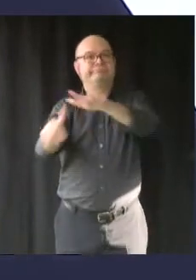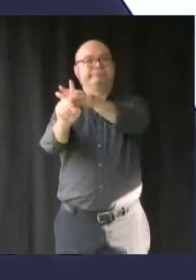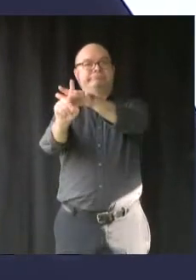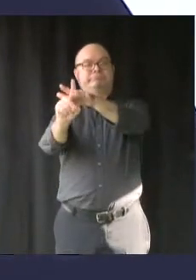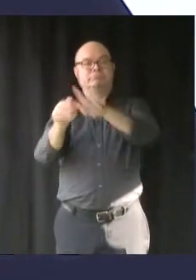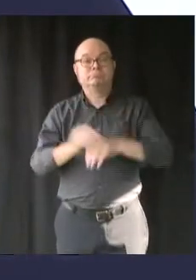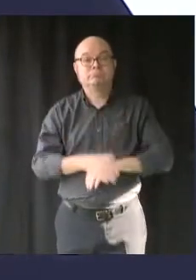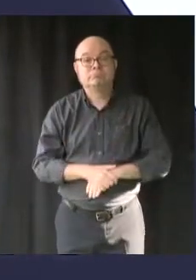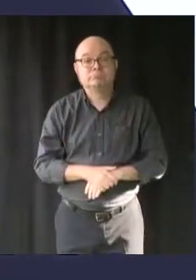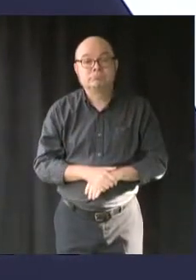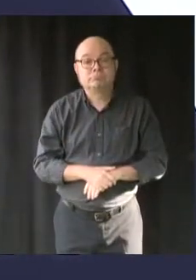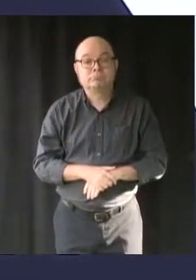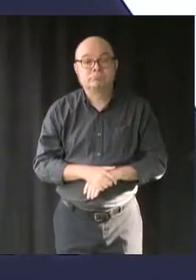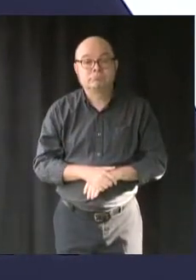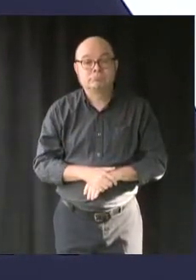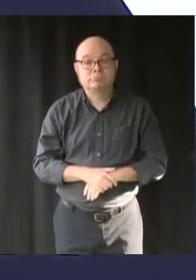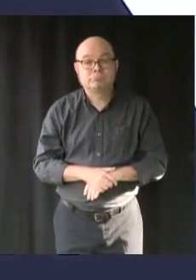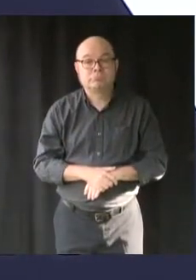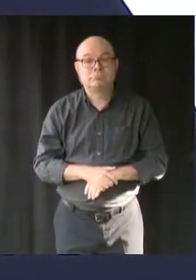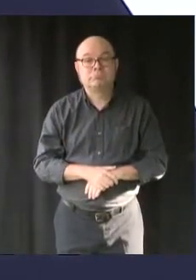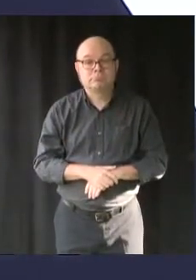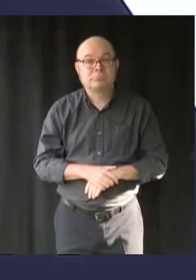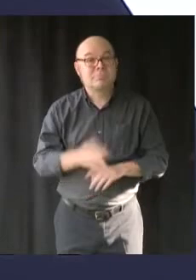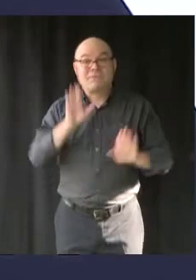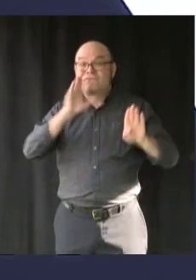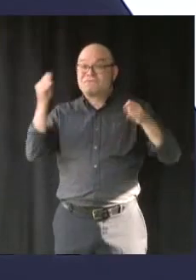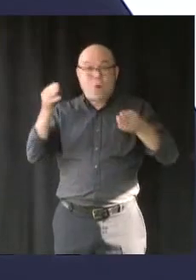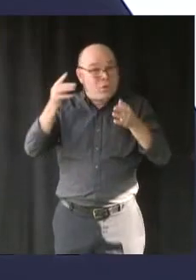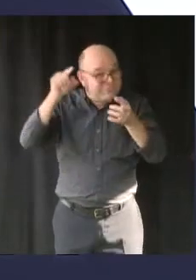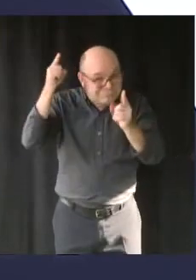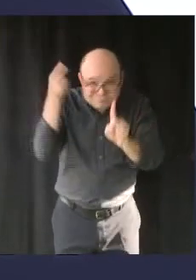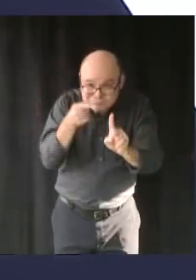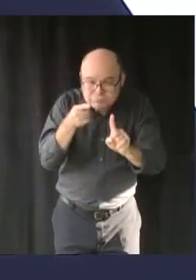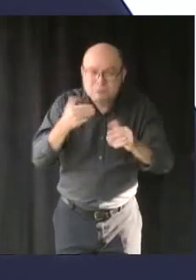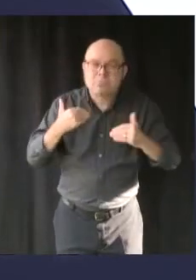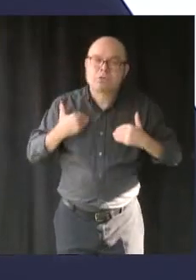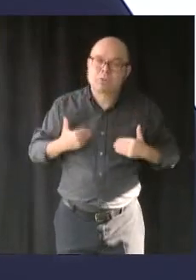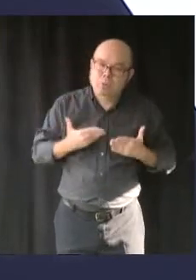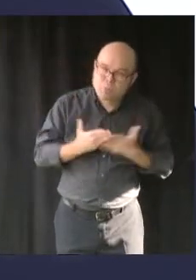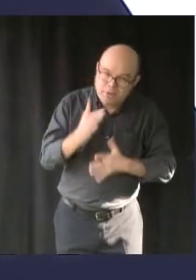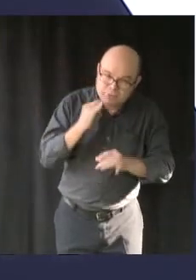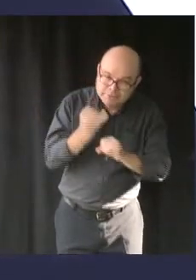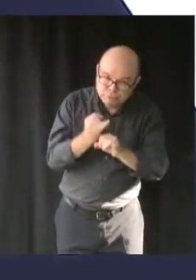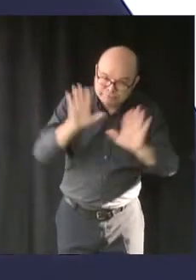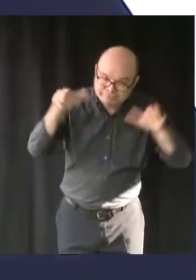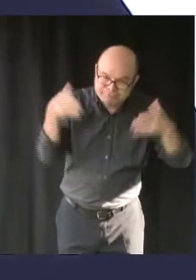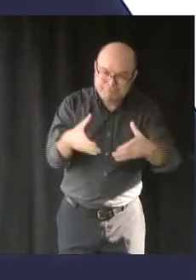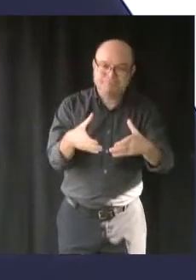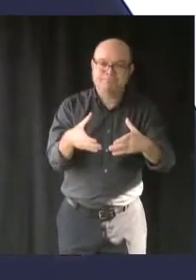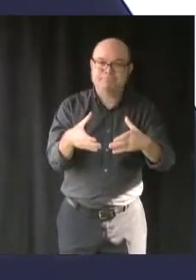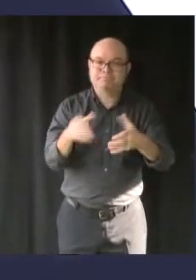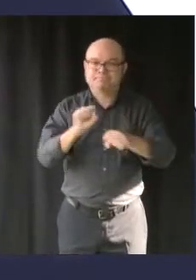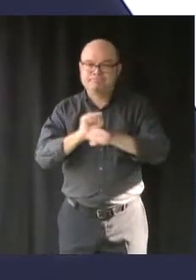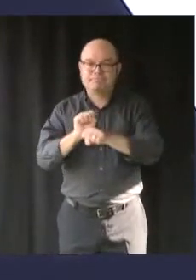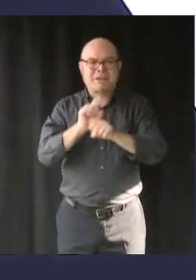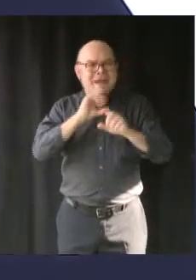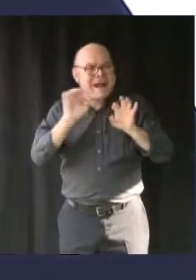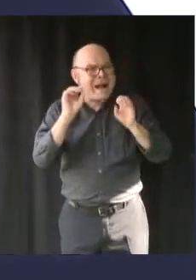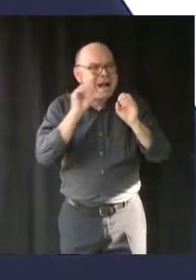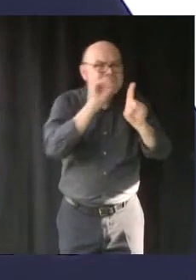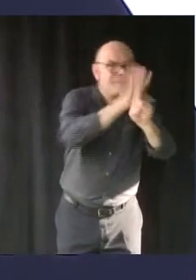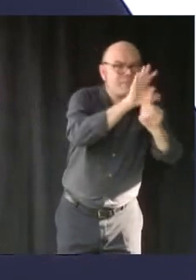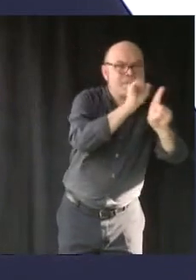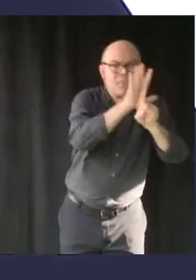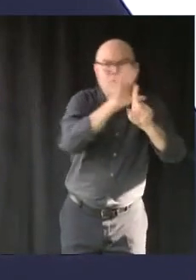Institute, which harnesses the power of education to influence and to mold young minds with a singular